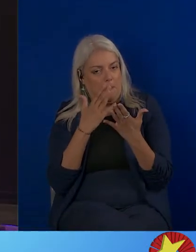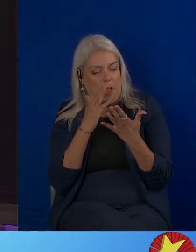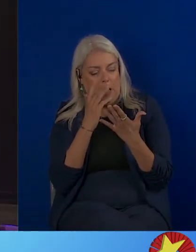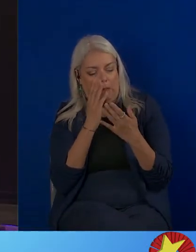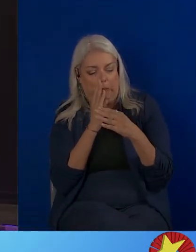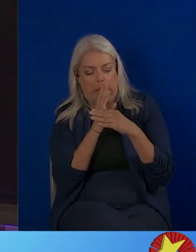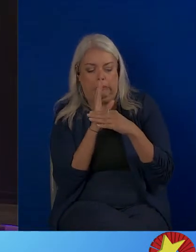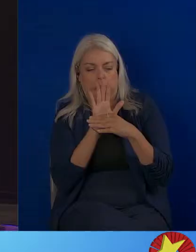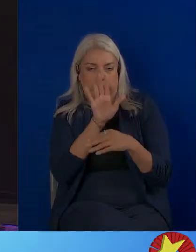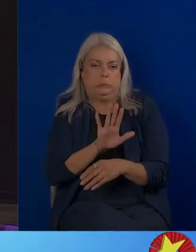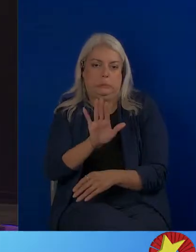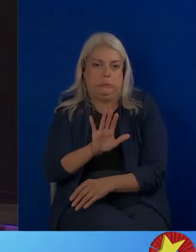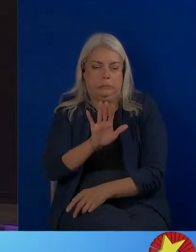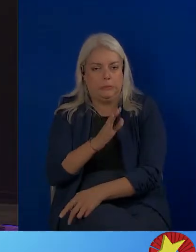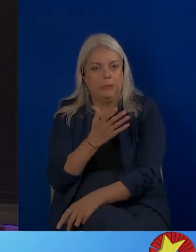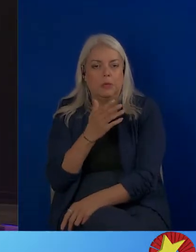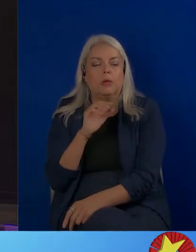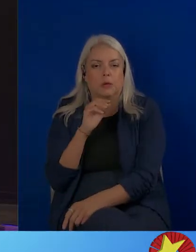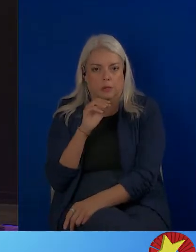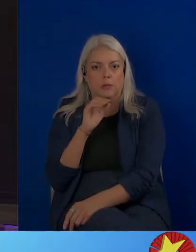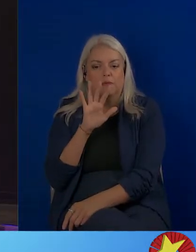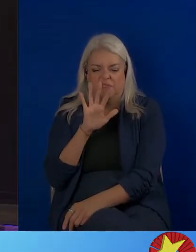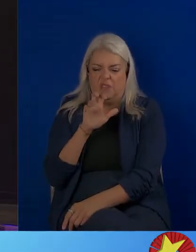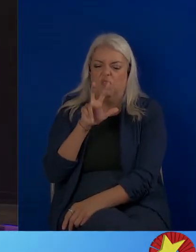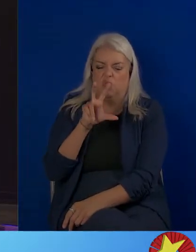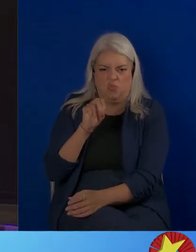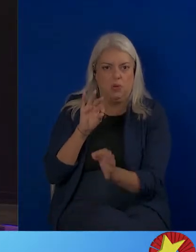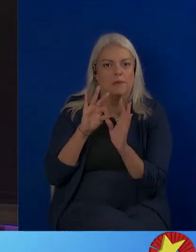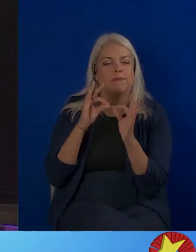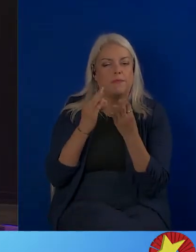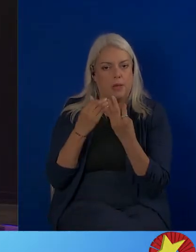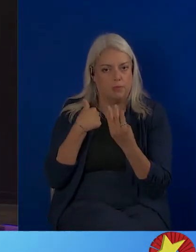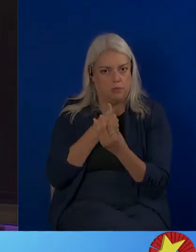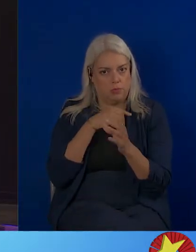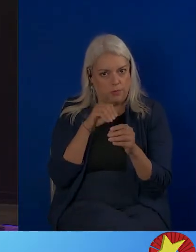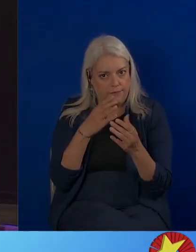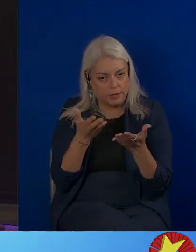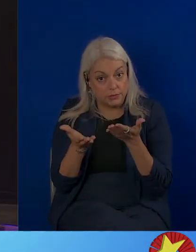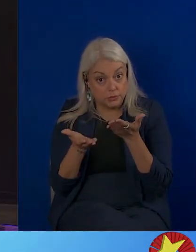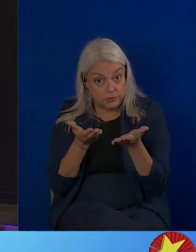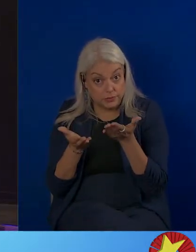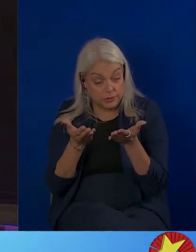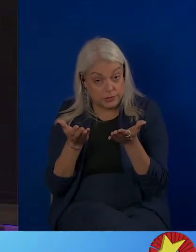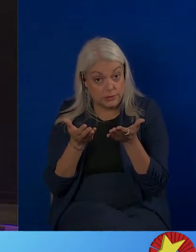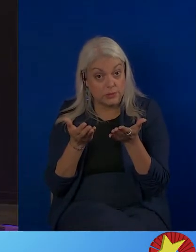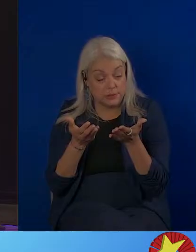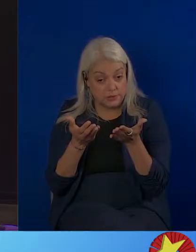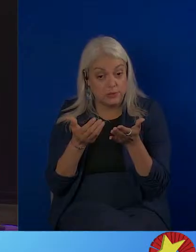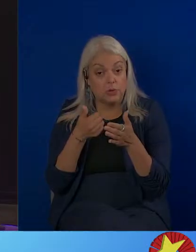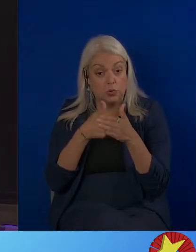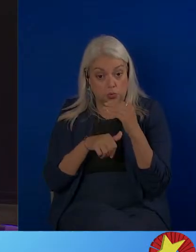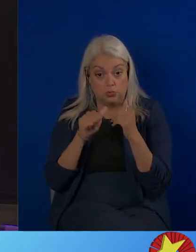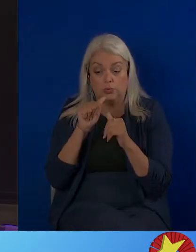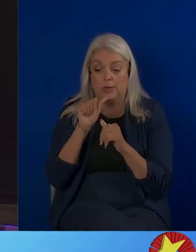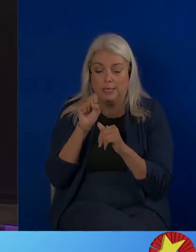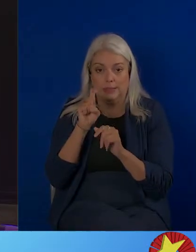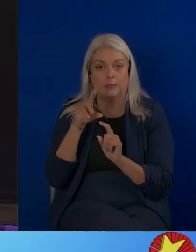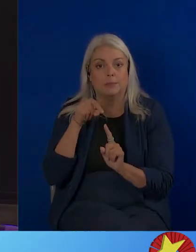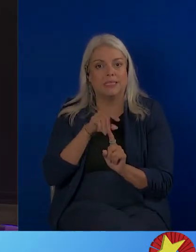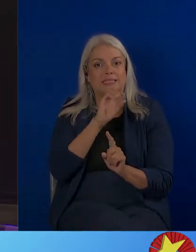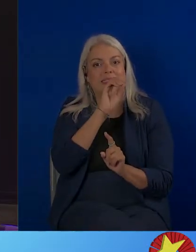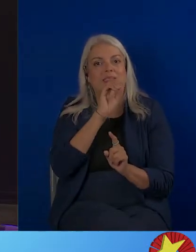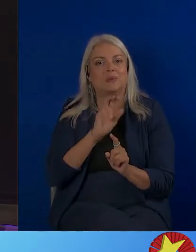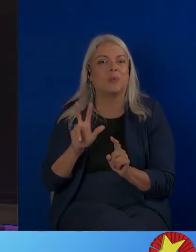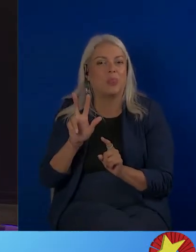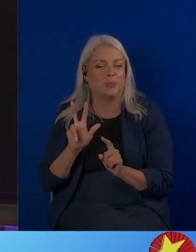a little bit off, but I think that's, if I'm remembering correctly, we had about 530 families in our 0 to